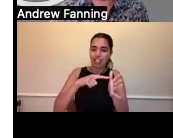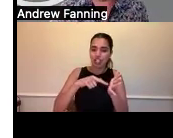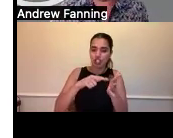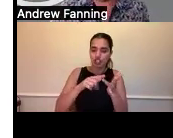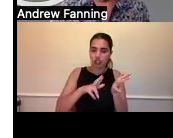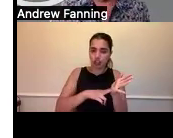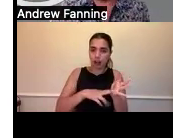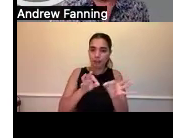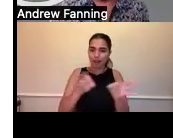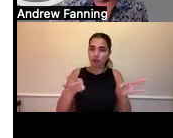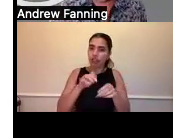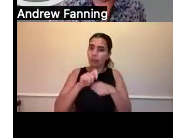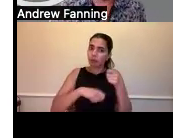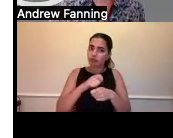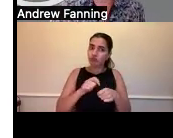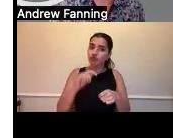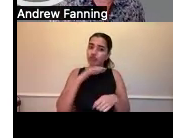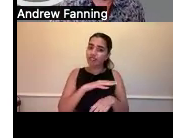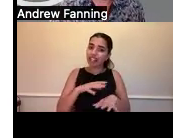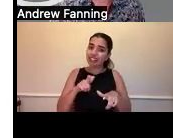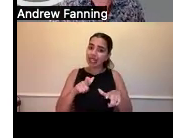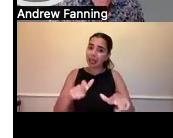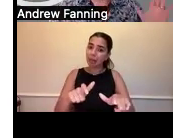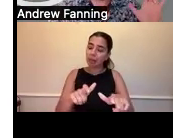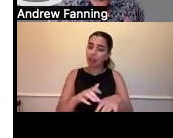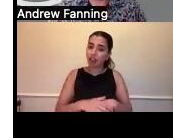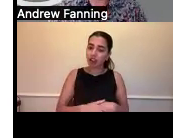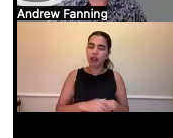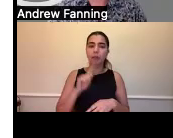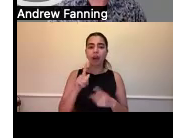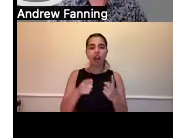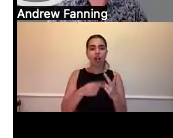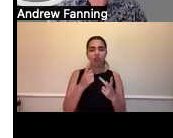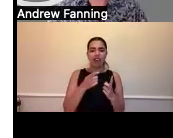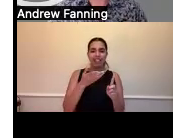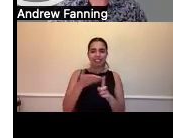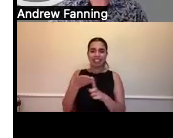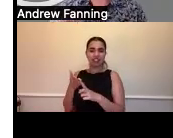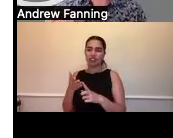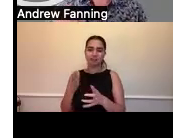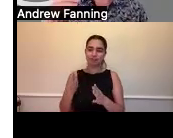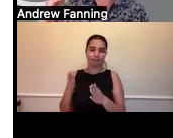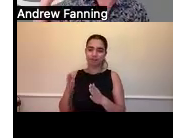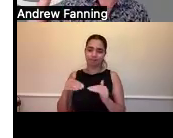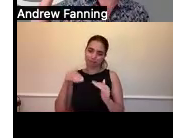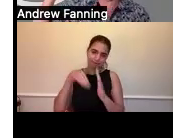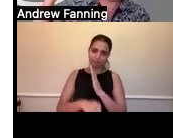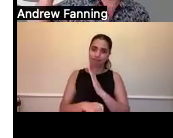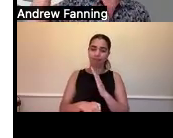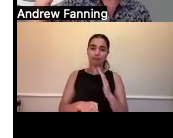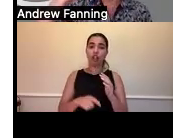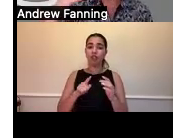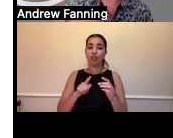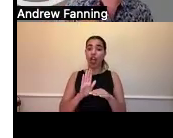the period. Meanwhile, none of the other indicators were moving in the right direction, 6 of them increased their extent of overshoot